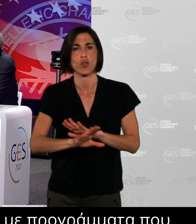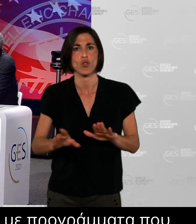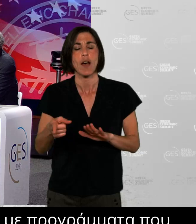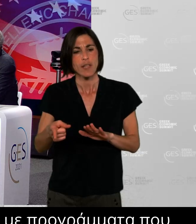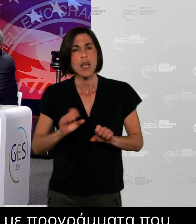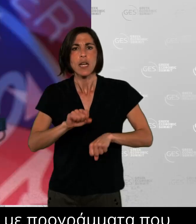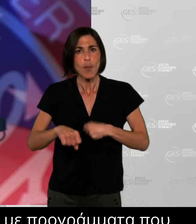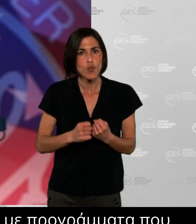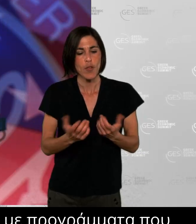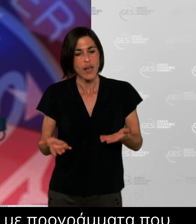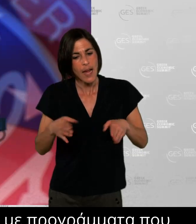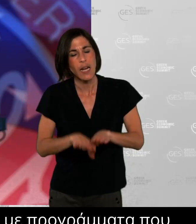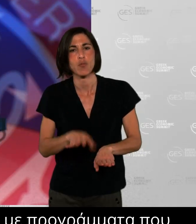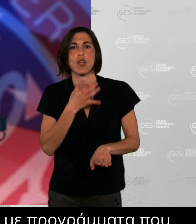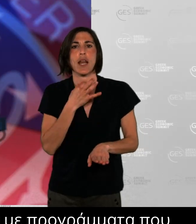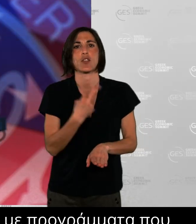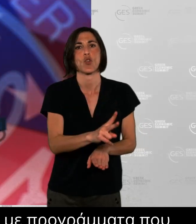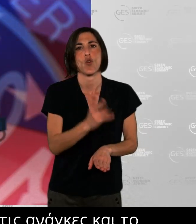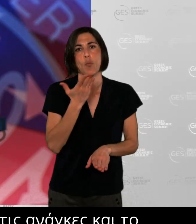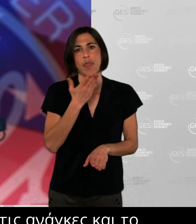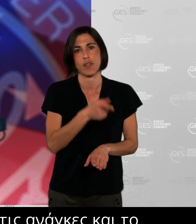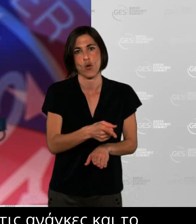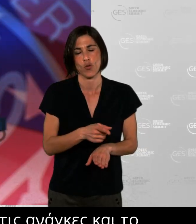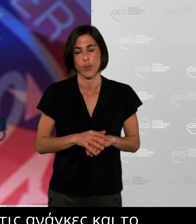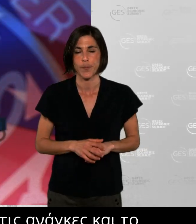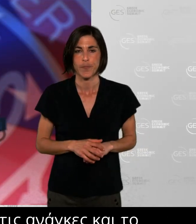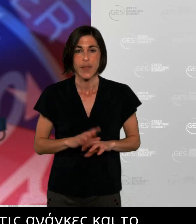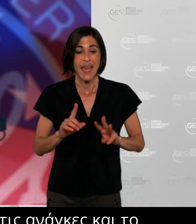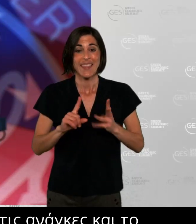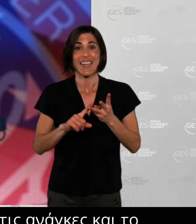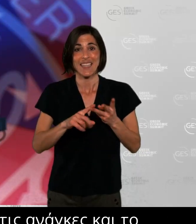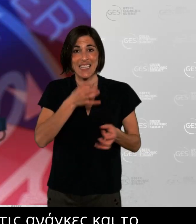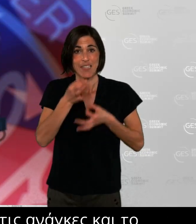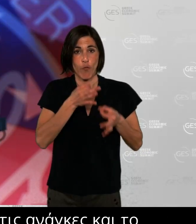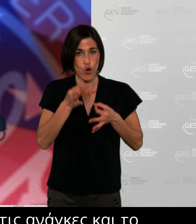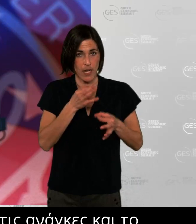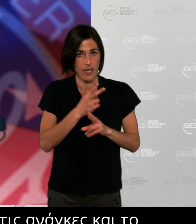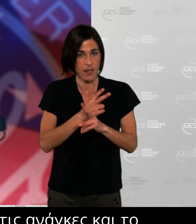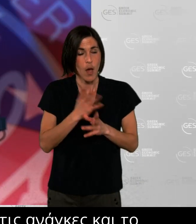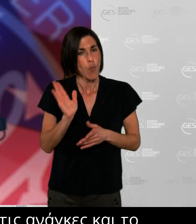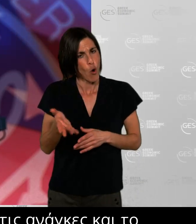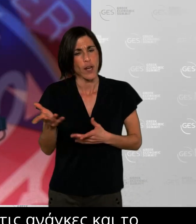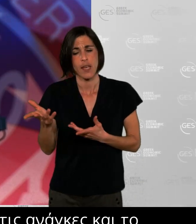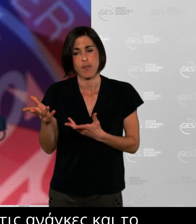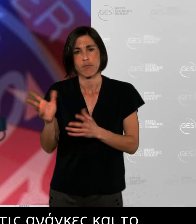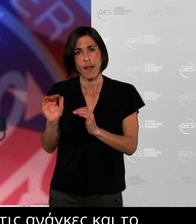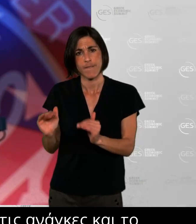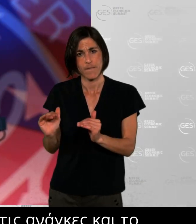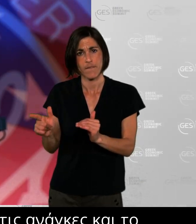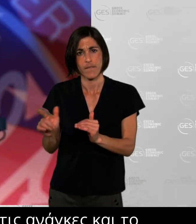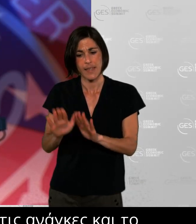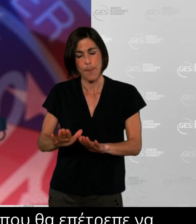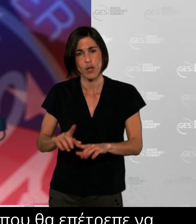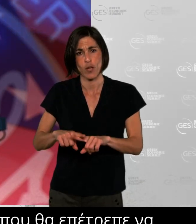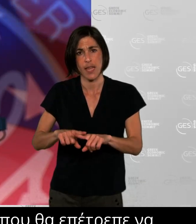third suggestion, I think, that could help retain the talent in Greece that is exported in university education is